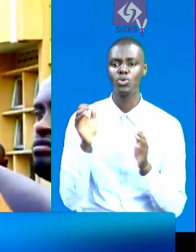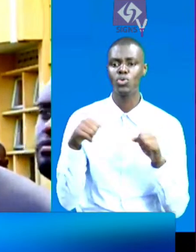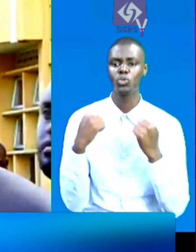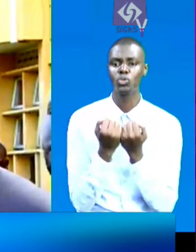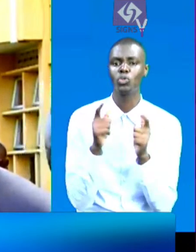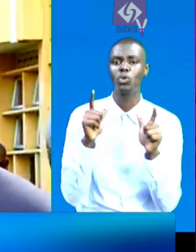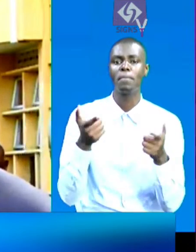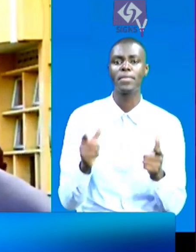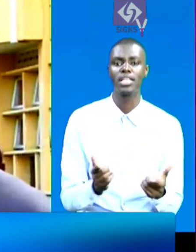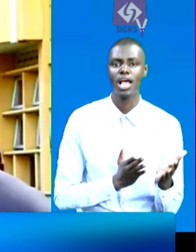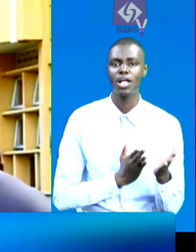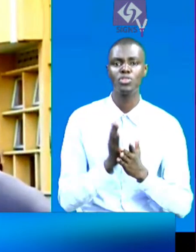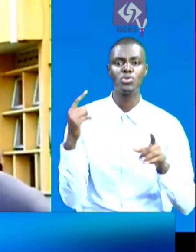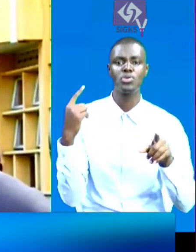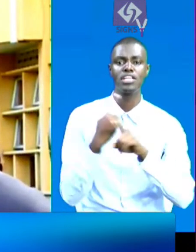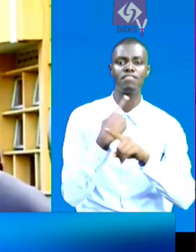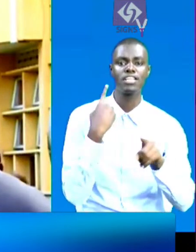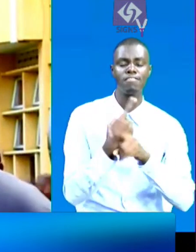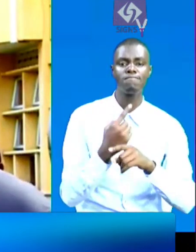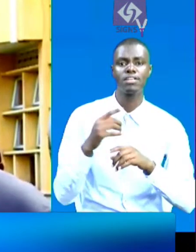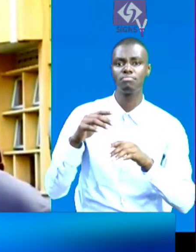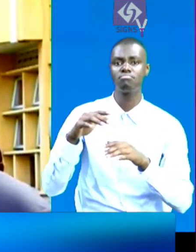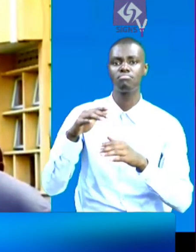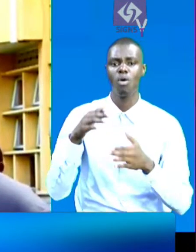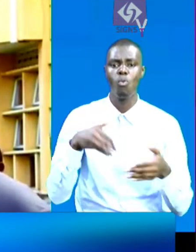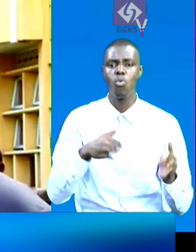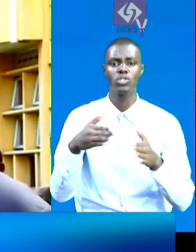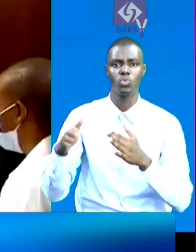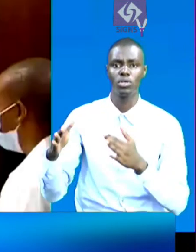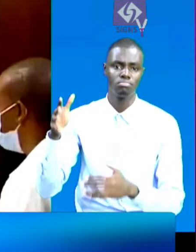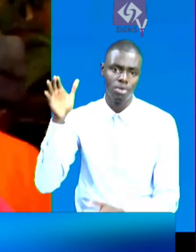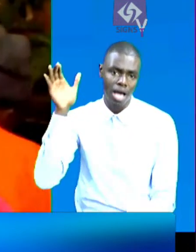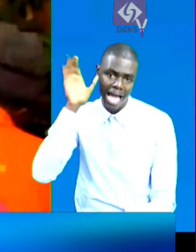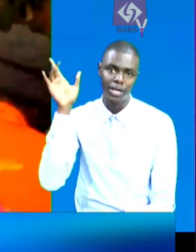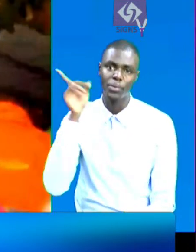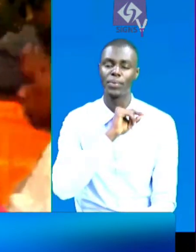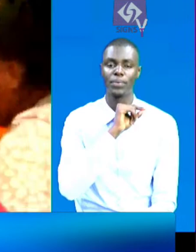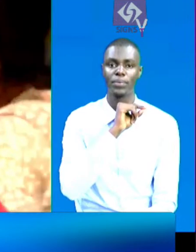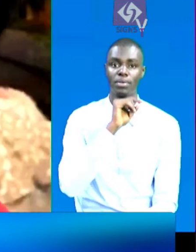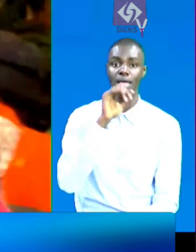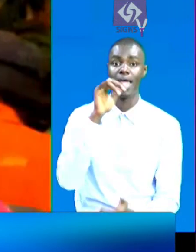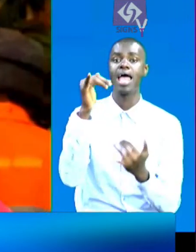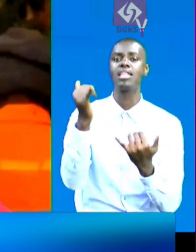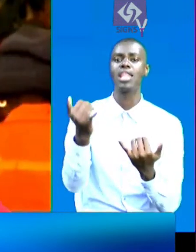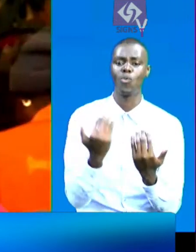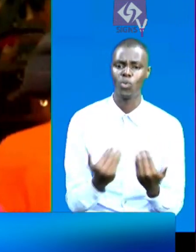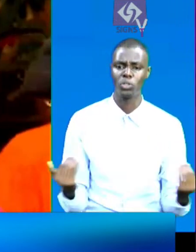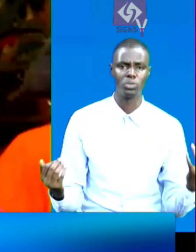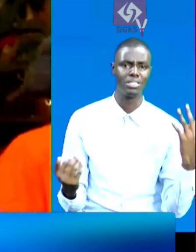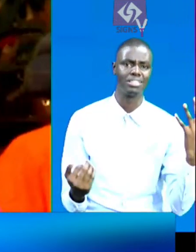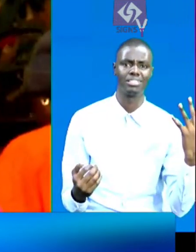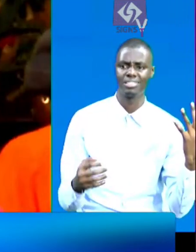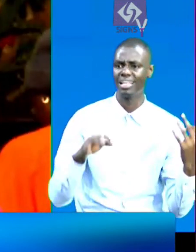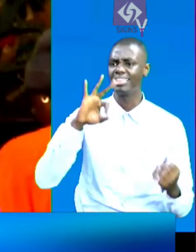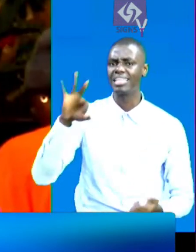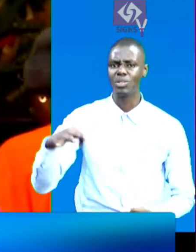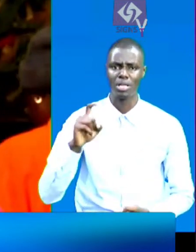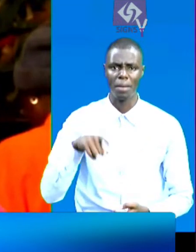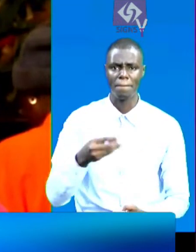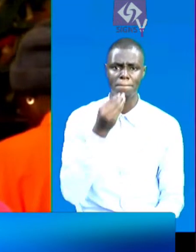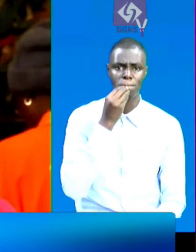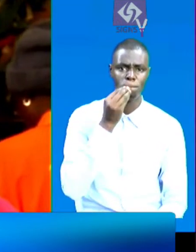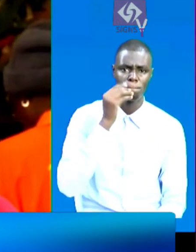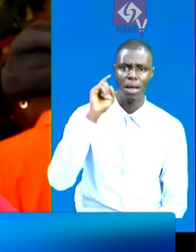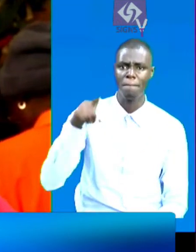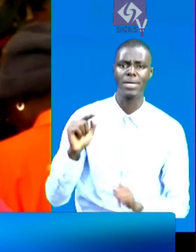media, through various other medium, has been heard. Sasa watoto 3,000 wanafaa wakule, wanafaa